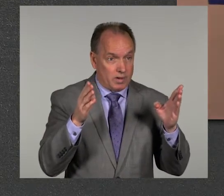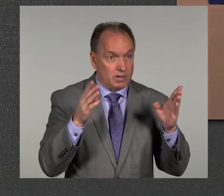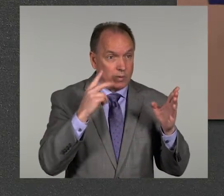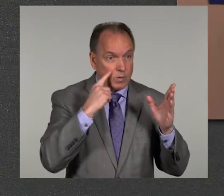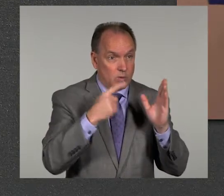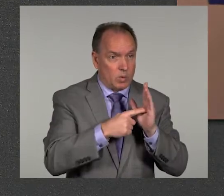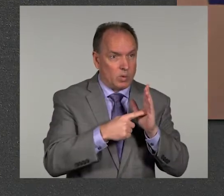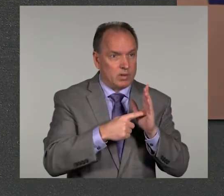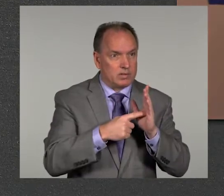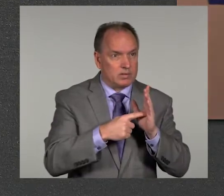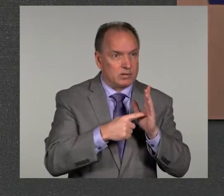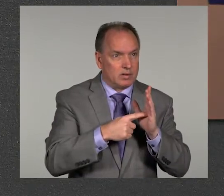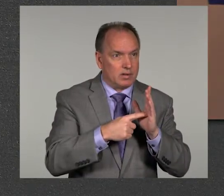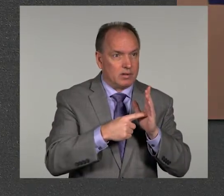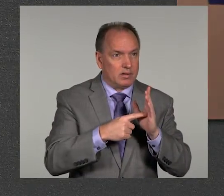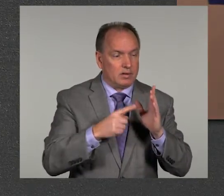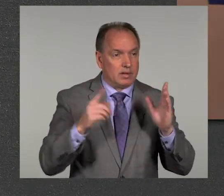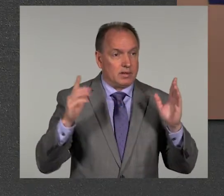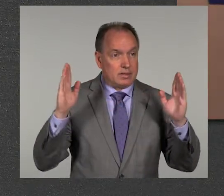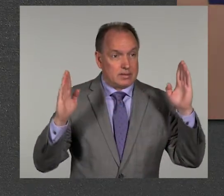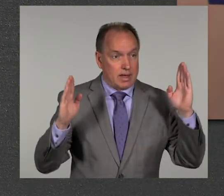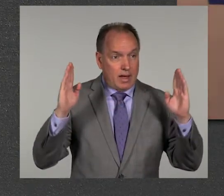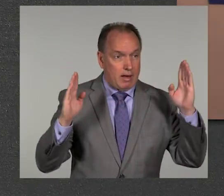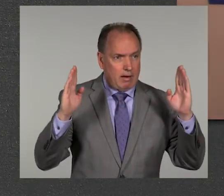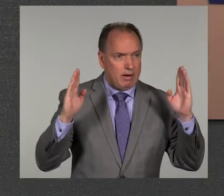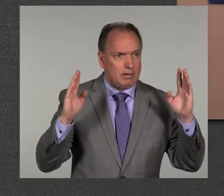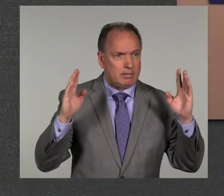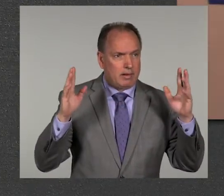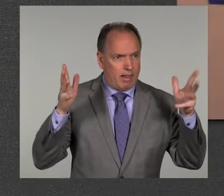there are some side parts. You can totally